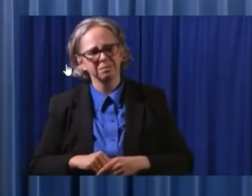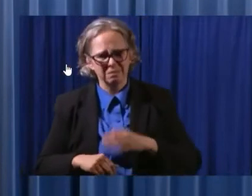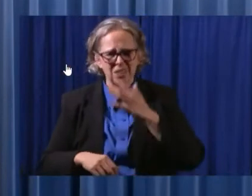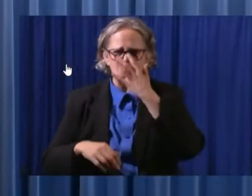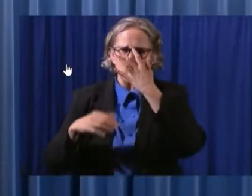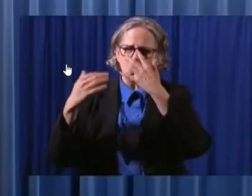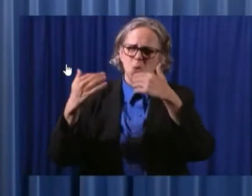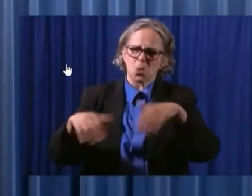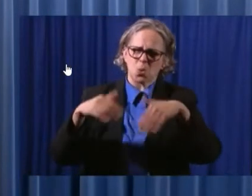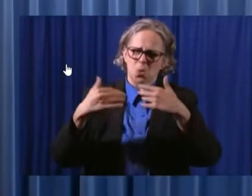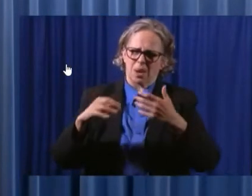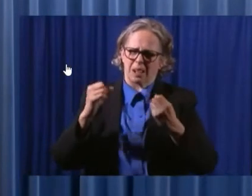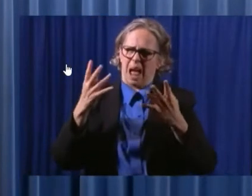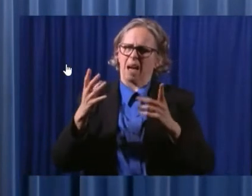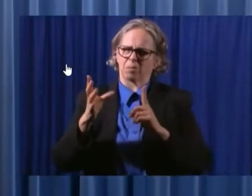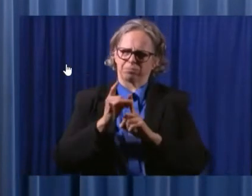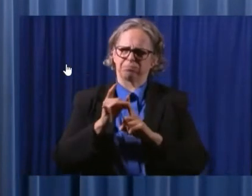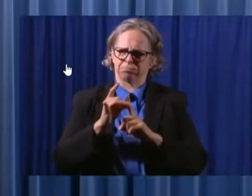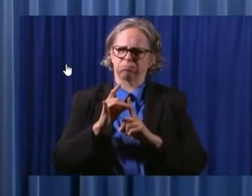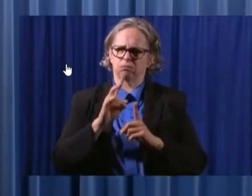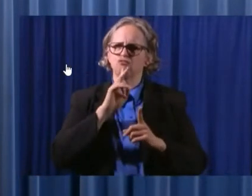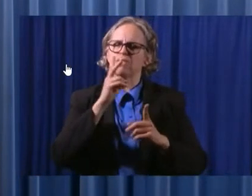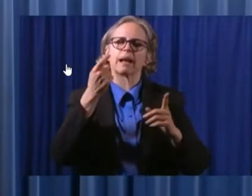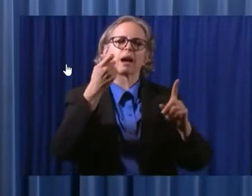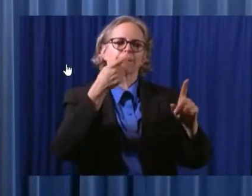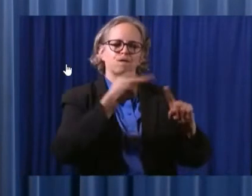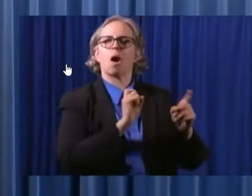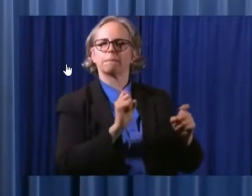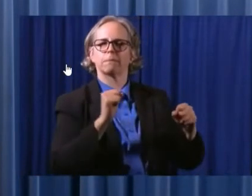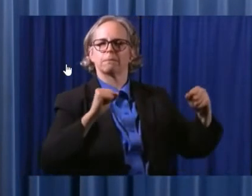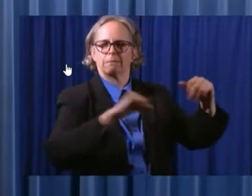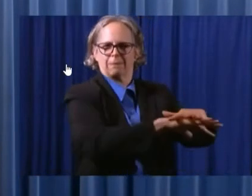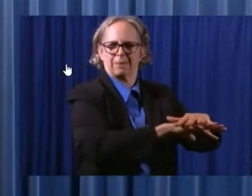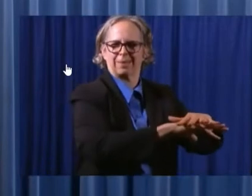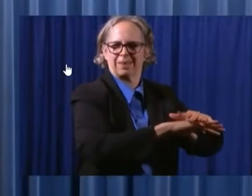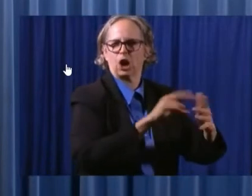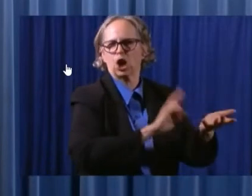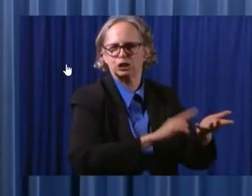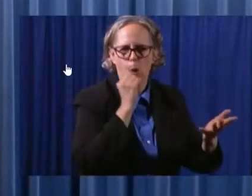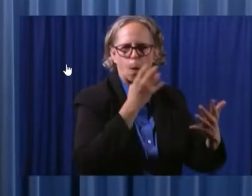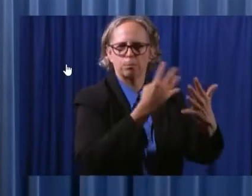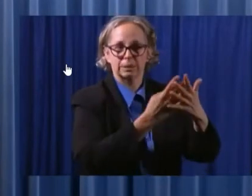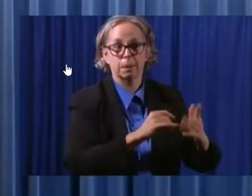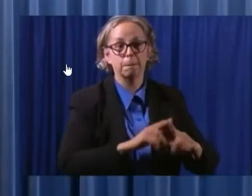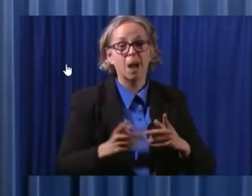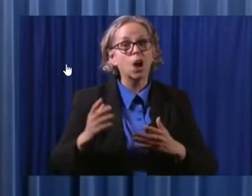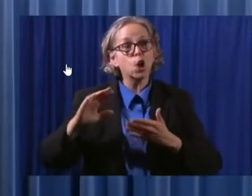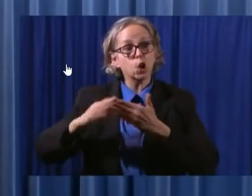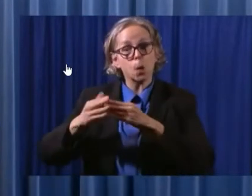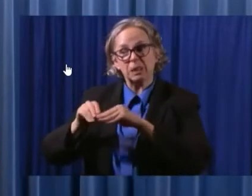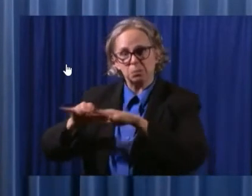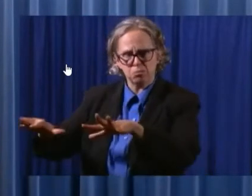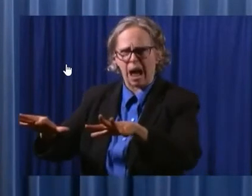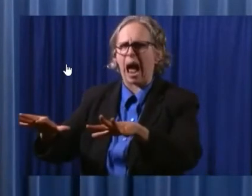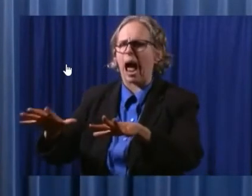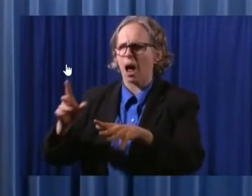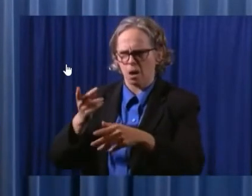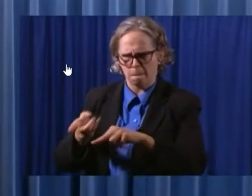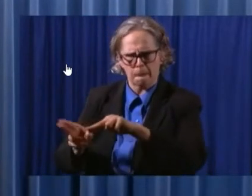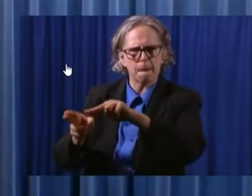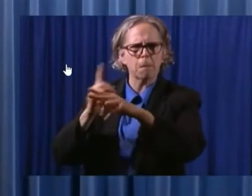congregate settings, the county still has a growing number of cases outside of those settings, indicating that the risk of continued